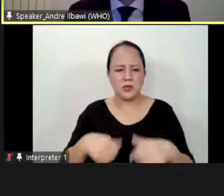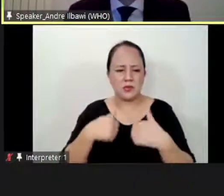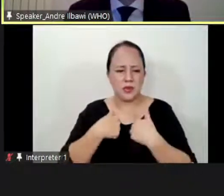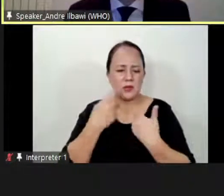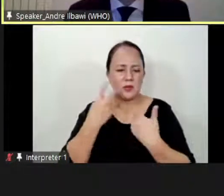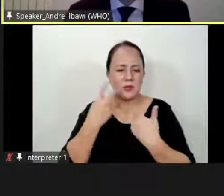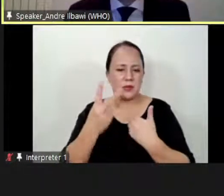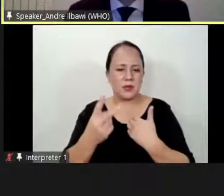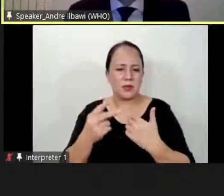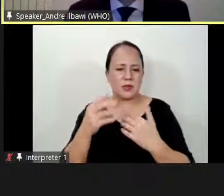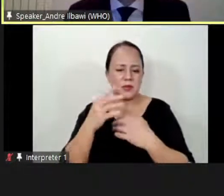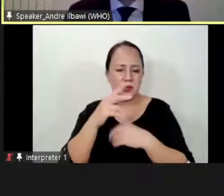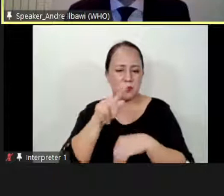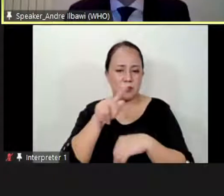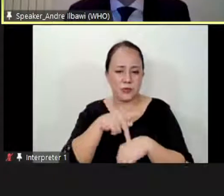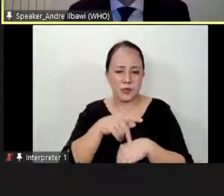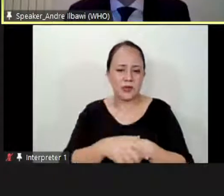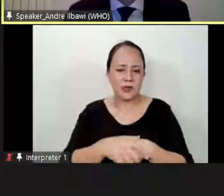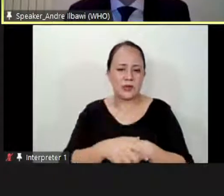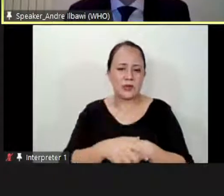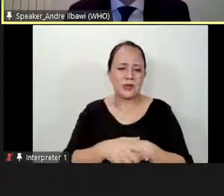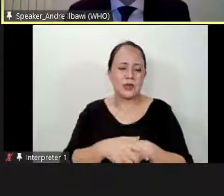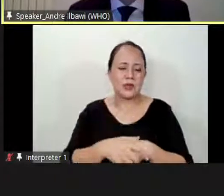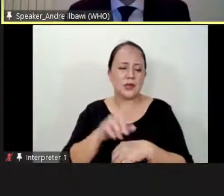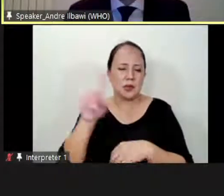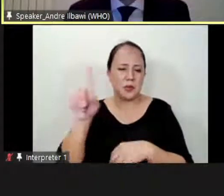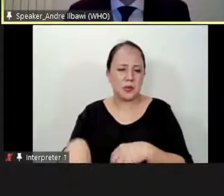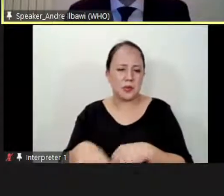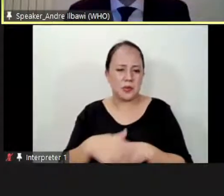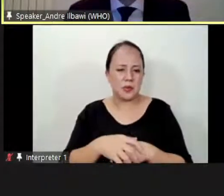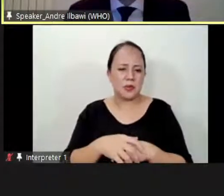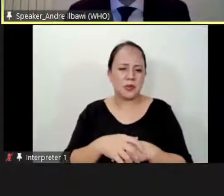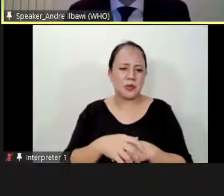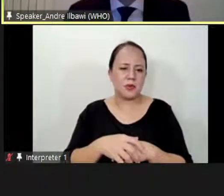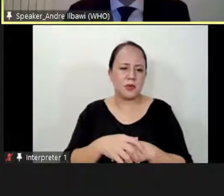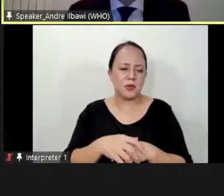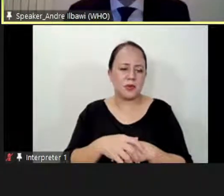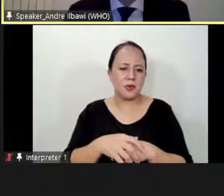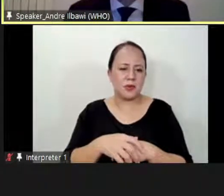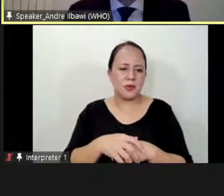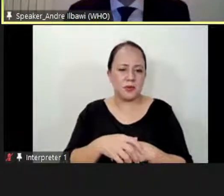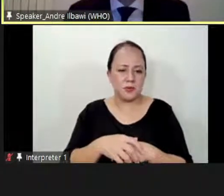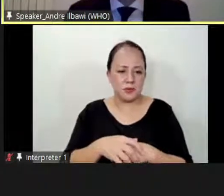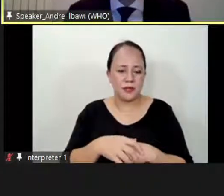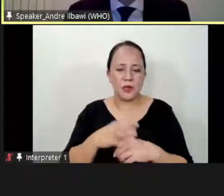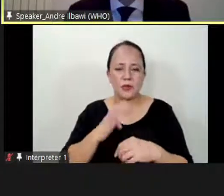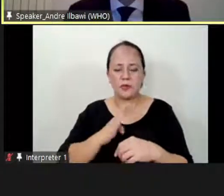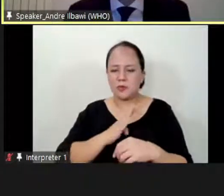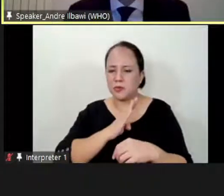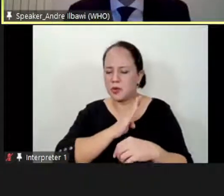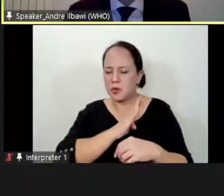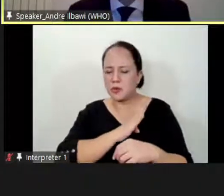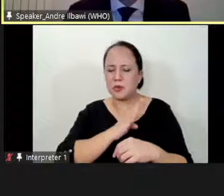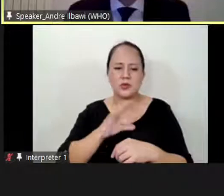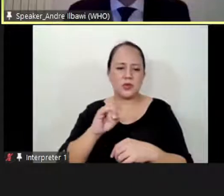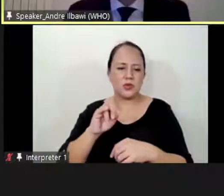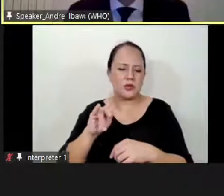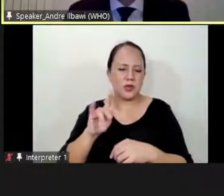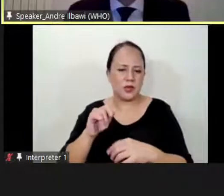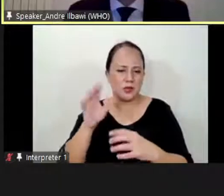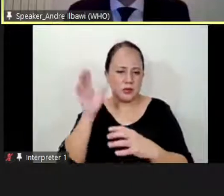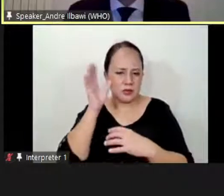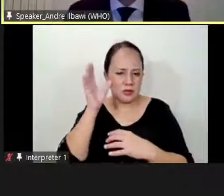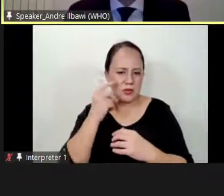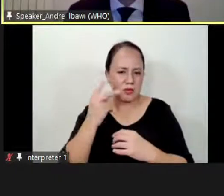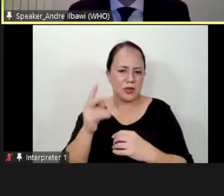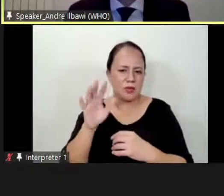like the Philippines and ask, what is the survival from breast or cervical cancer? According to your registries, it's somewhere along 40,